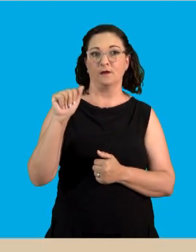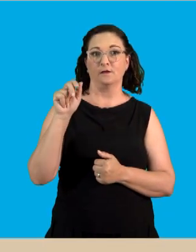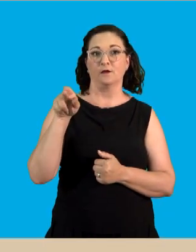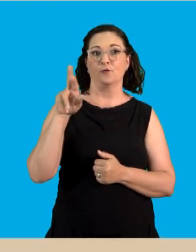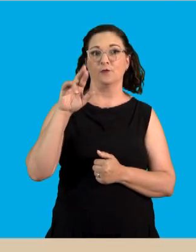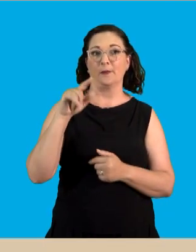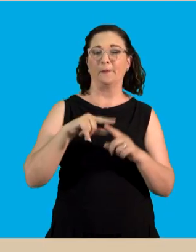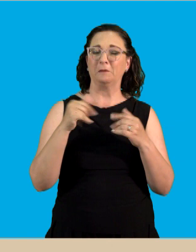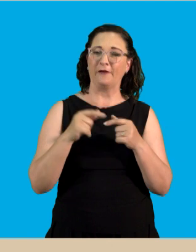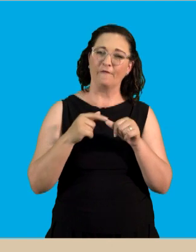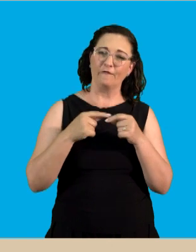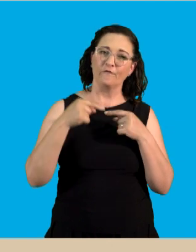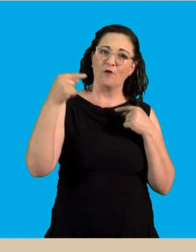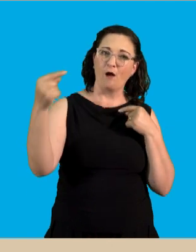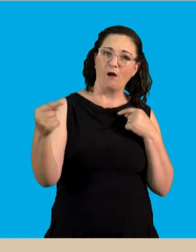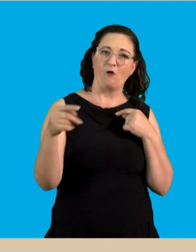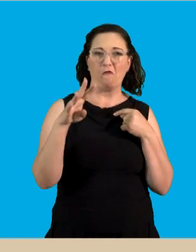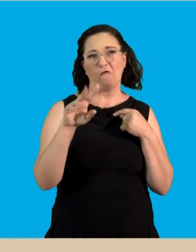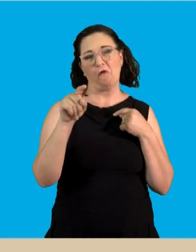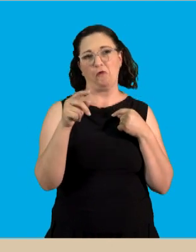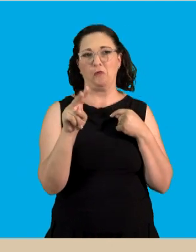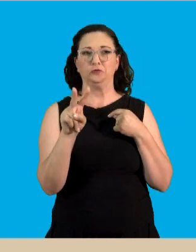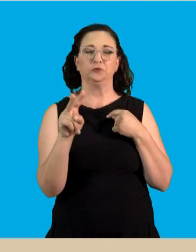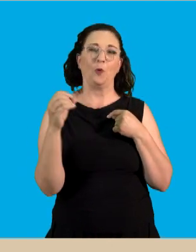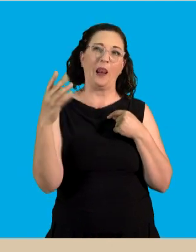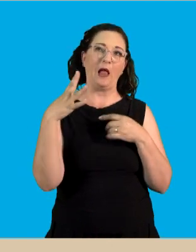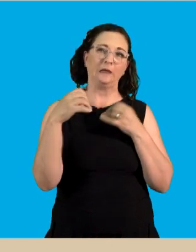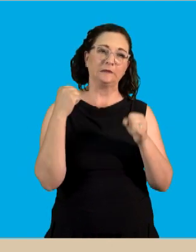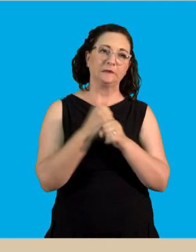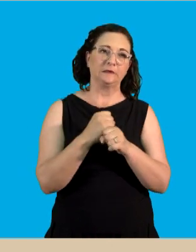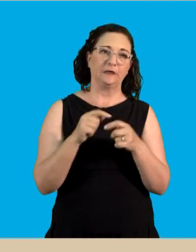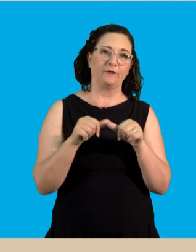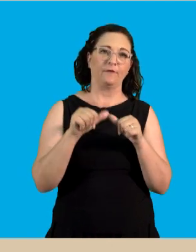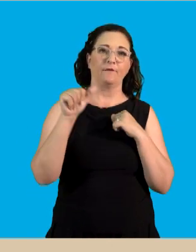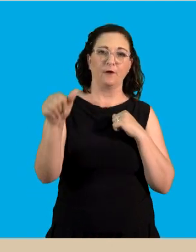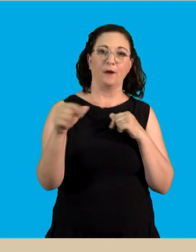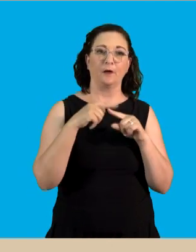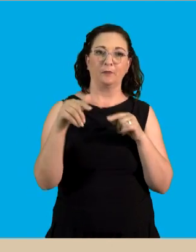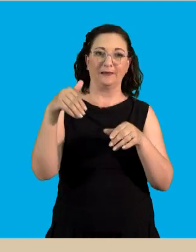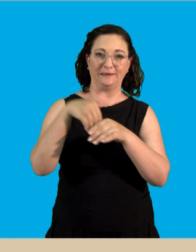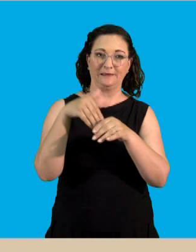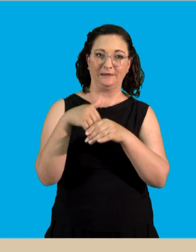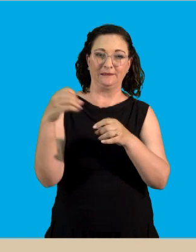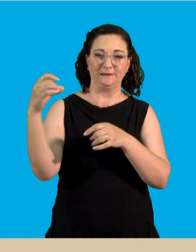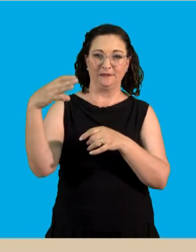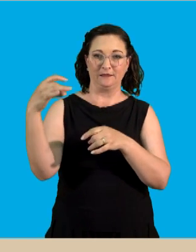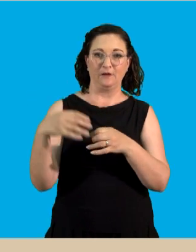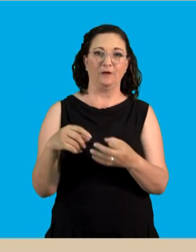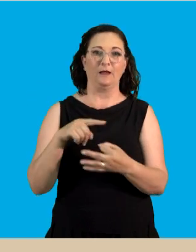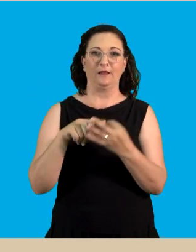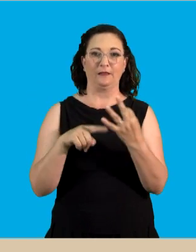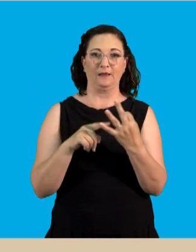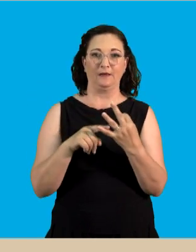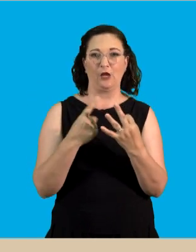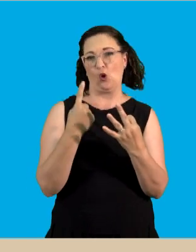4,2 light years away from our solar system. It consists of 3 main stars, okay? One small